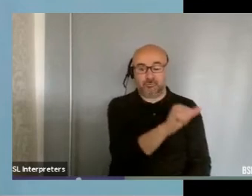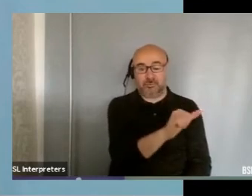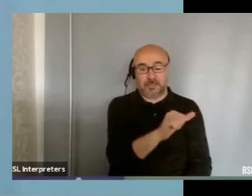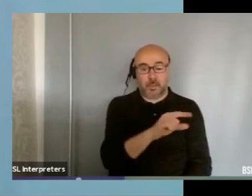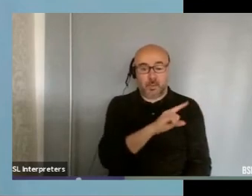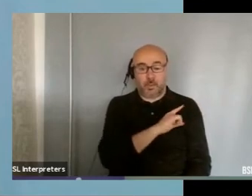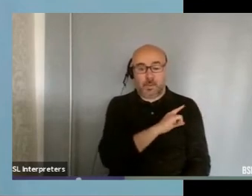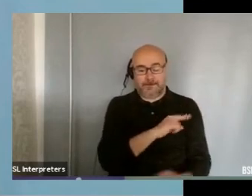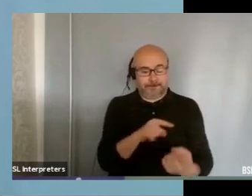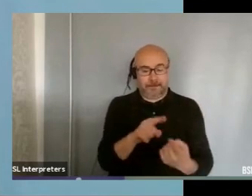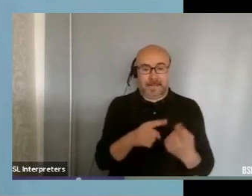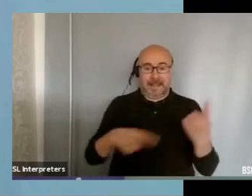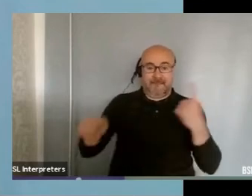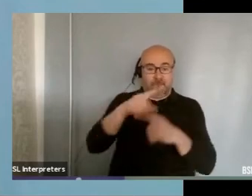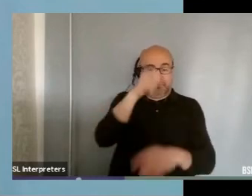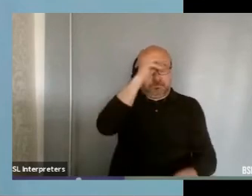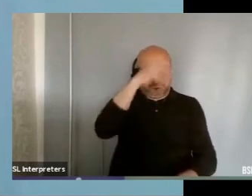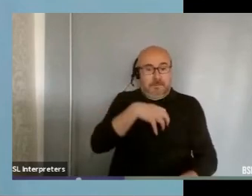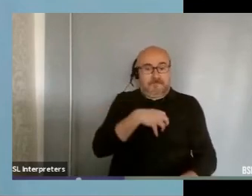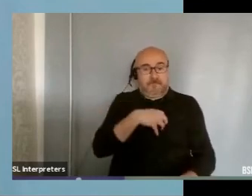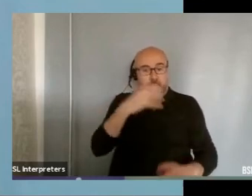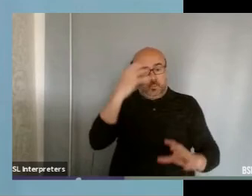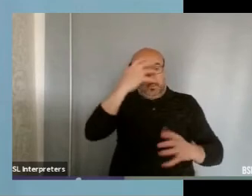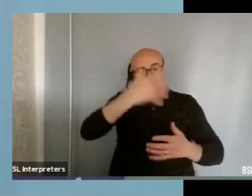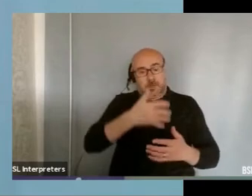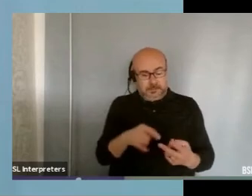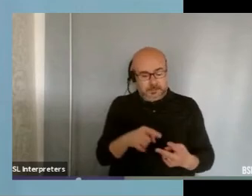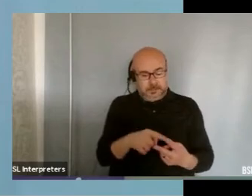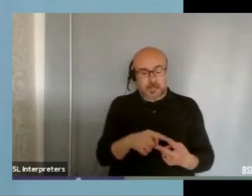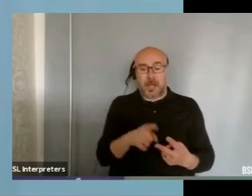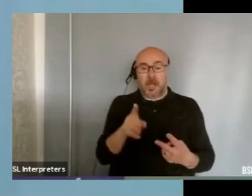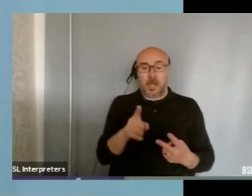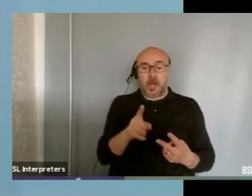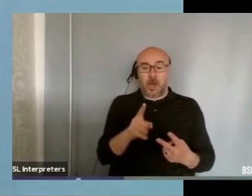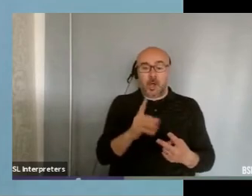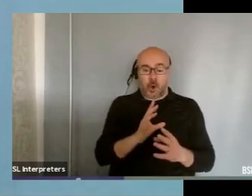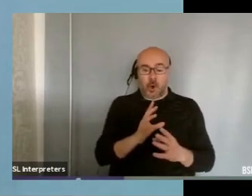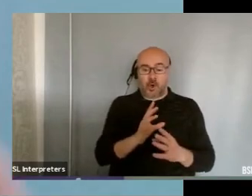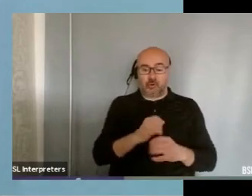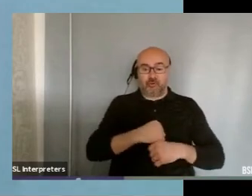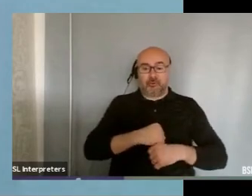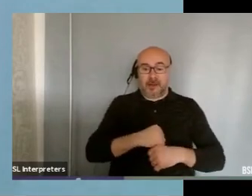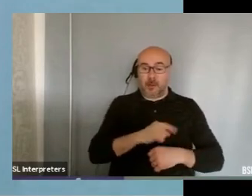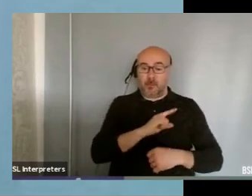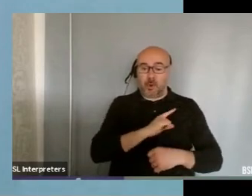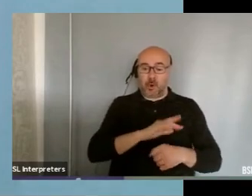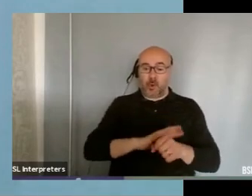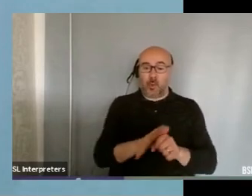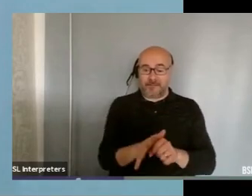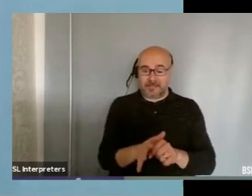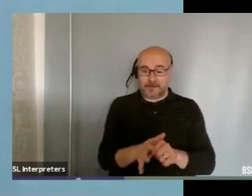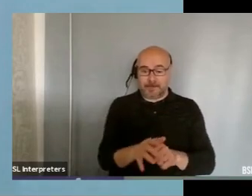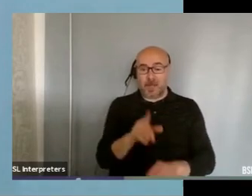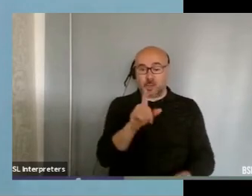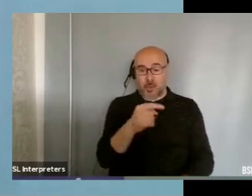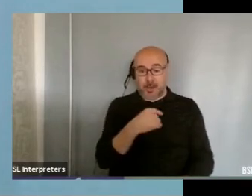right now the stress of COVID that I think is stopping people. So I would say, you might start with your family,